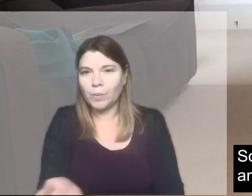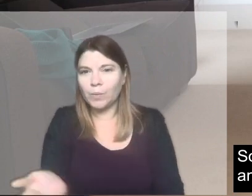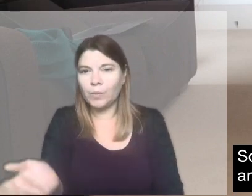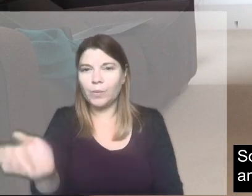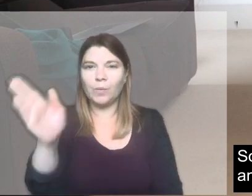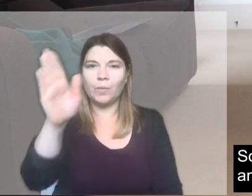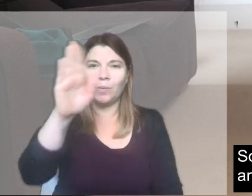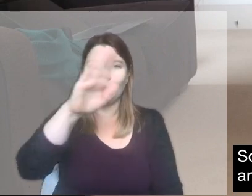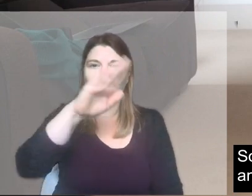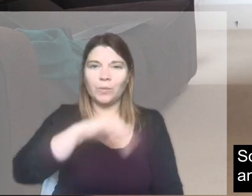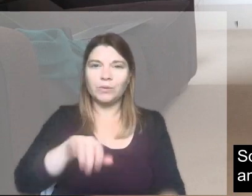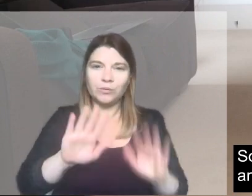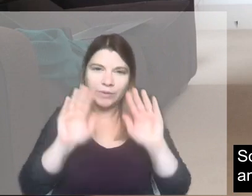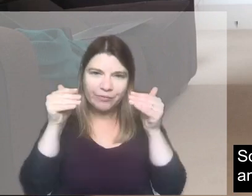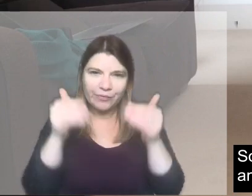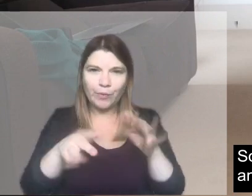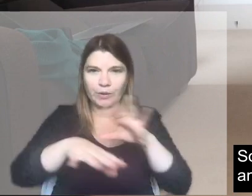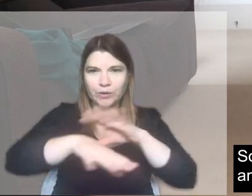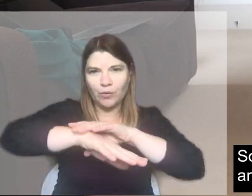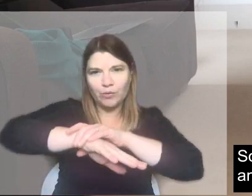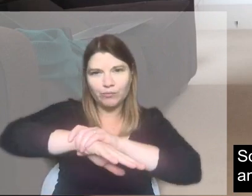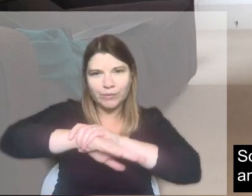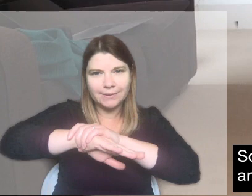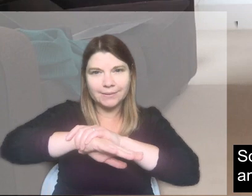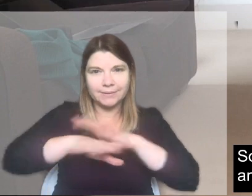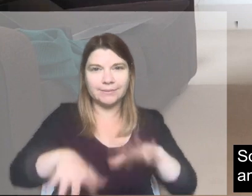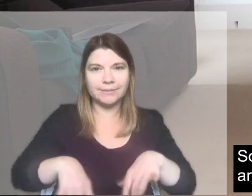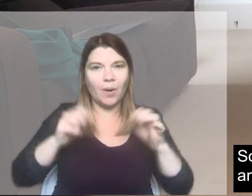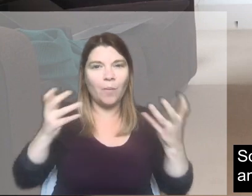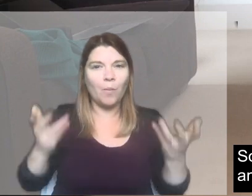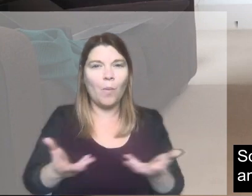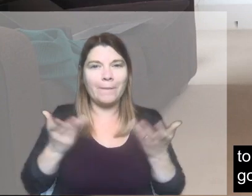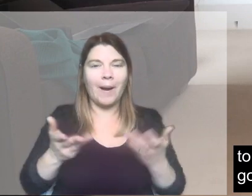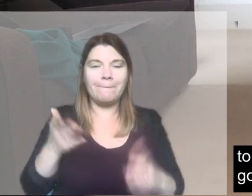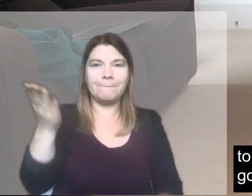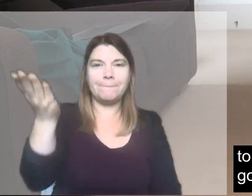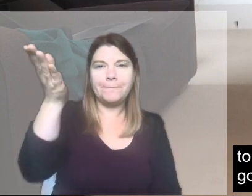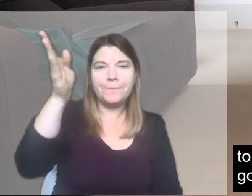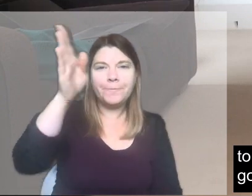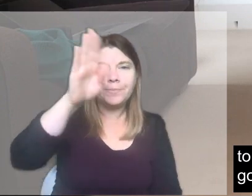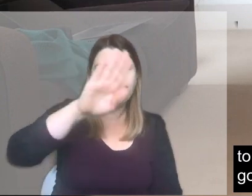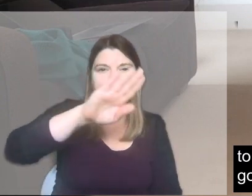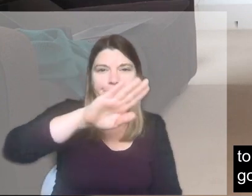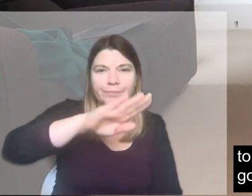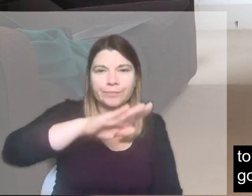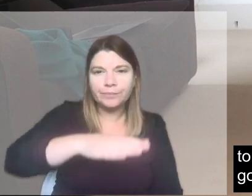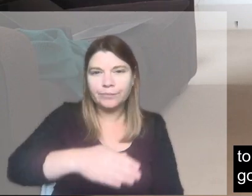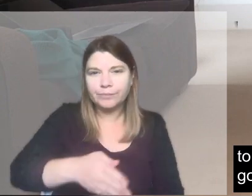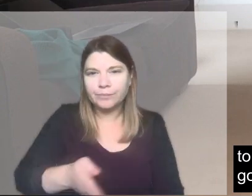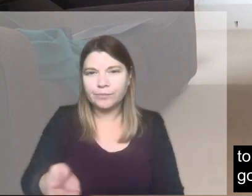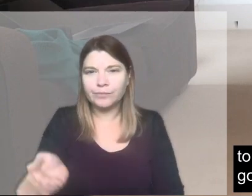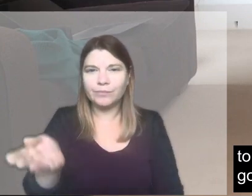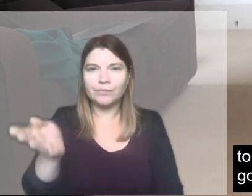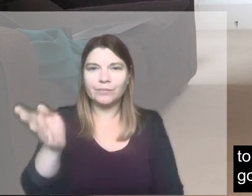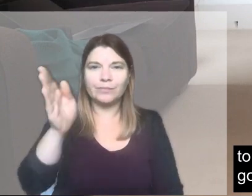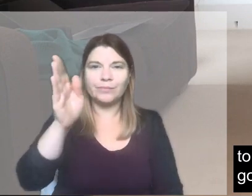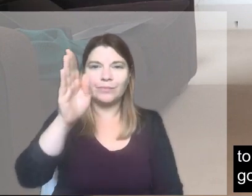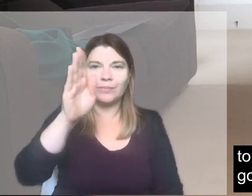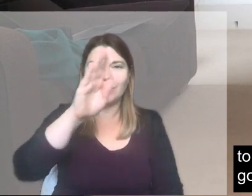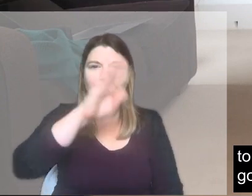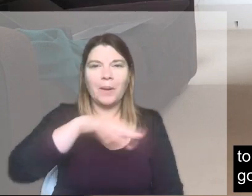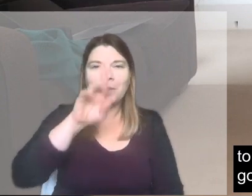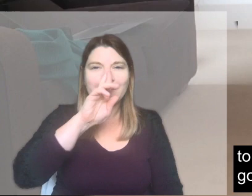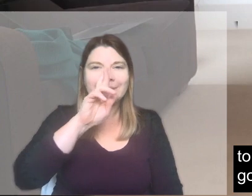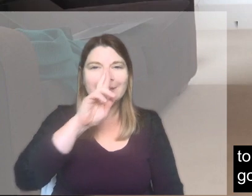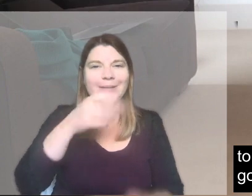hand, and it's our wrist joint that we're starting to warm up. So we can imagine that